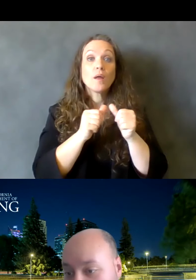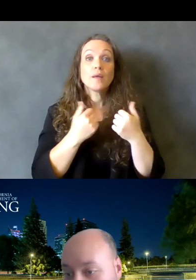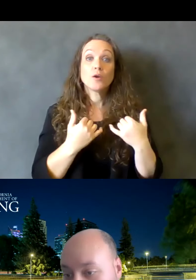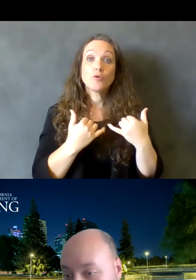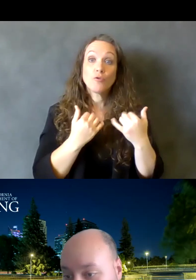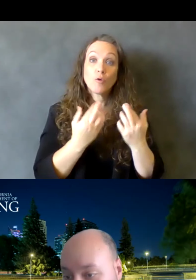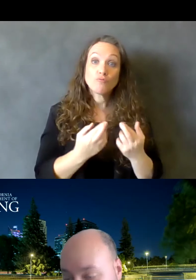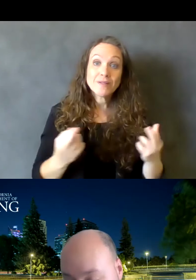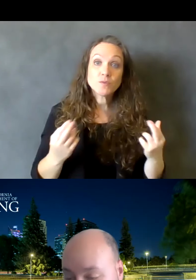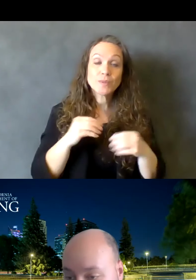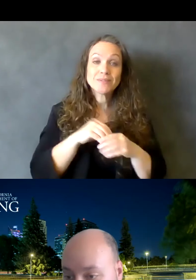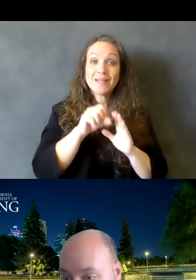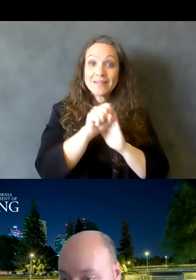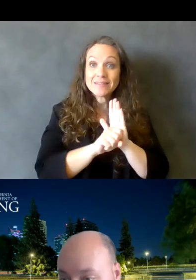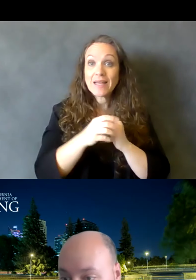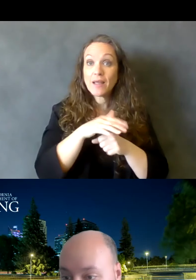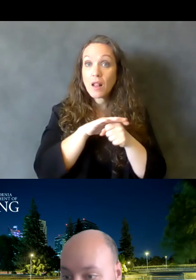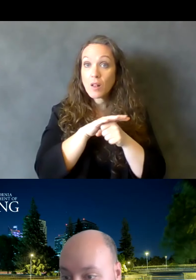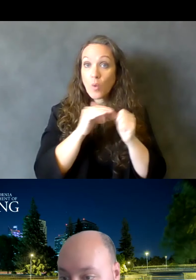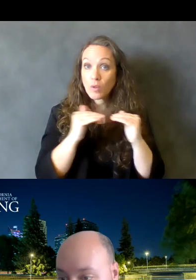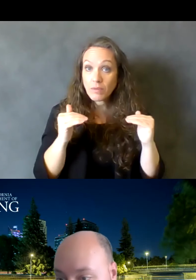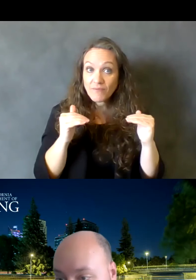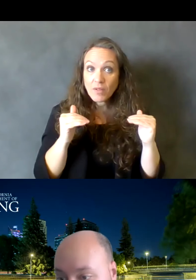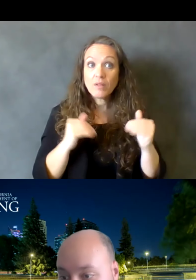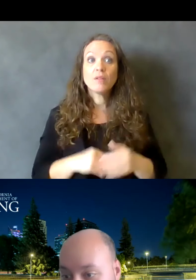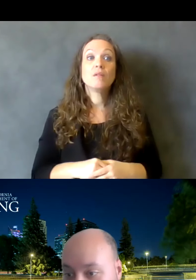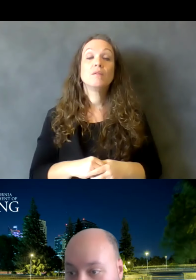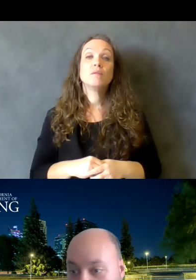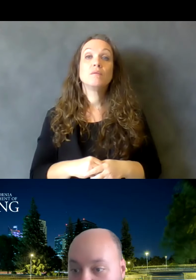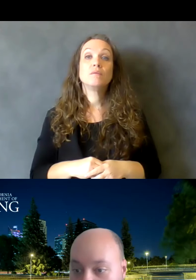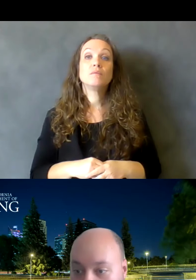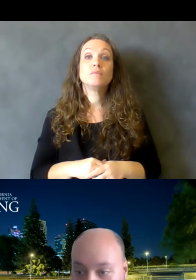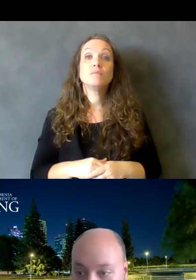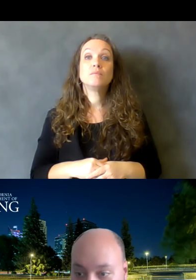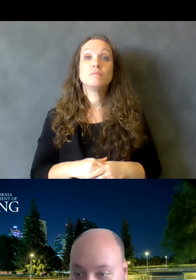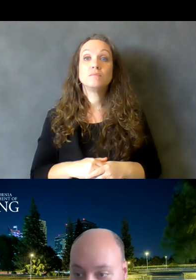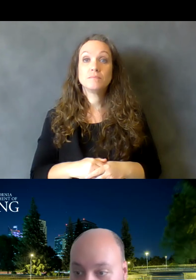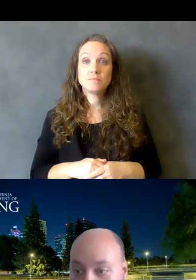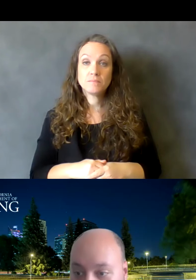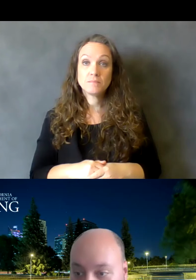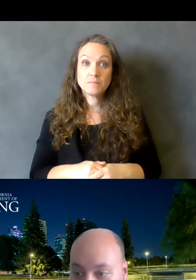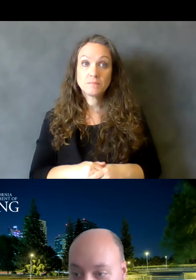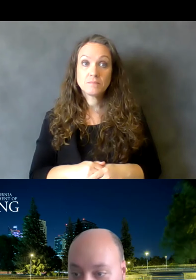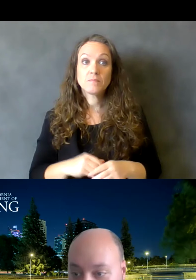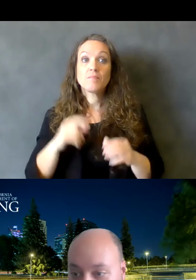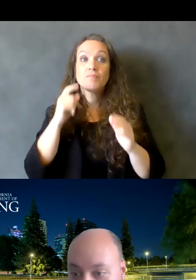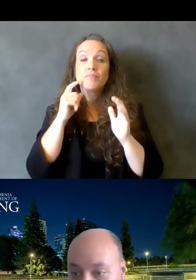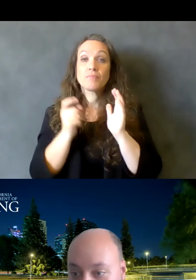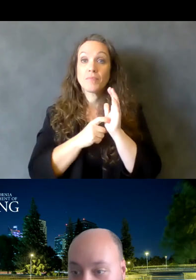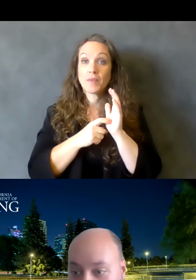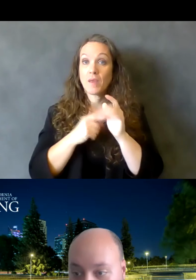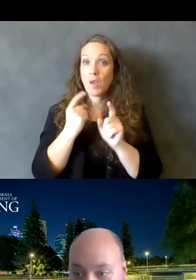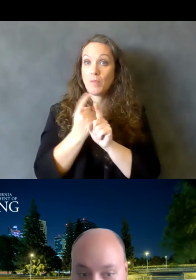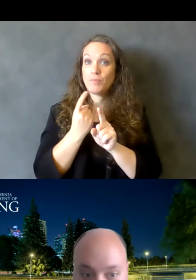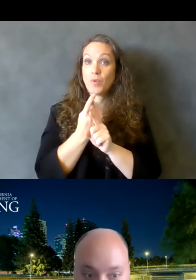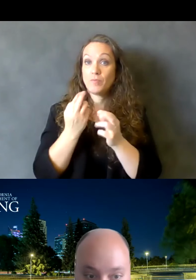at the state and federal or state and local level, to identify the appropriate level of resources